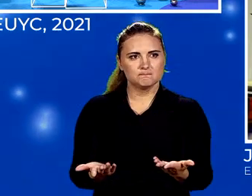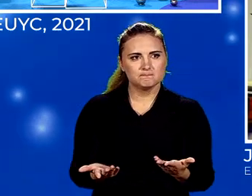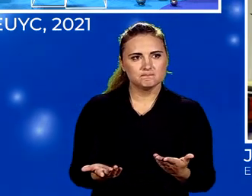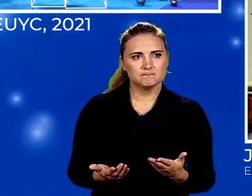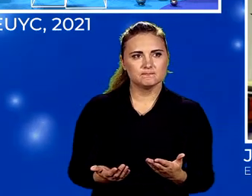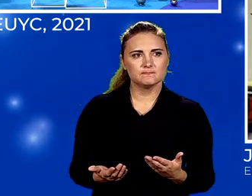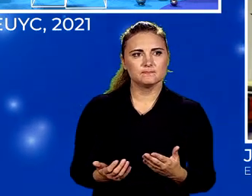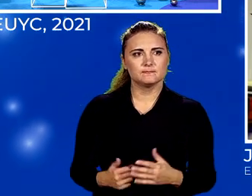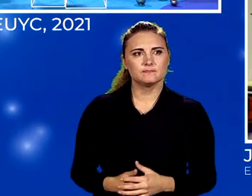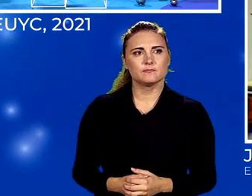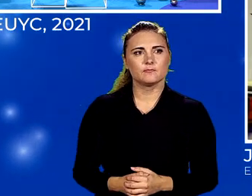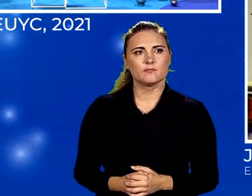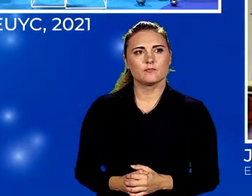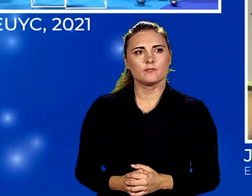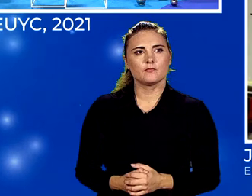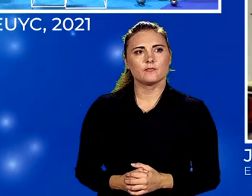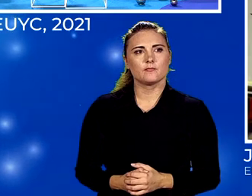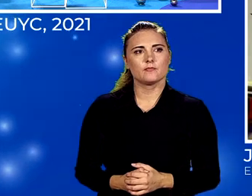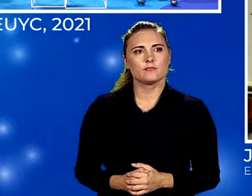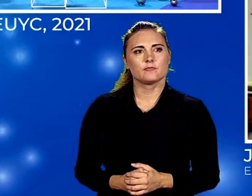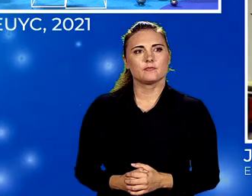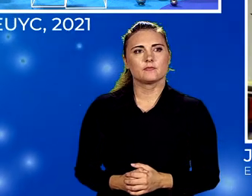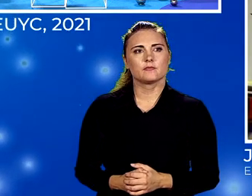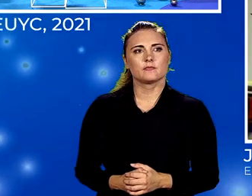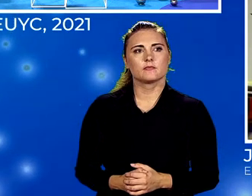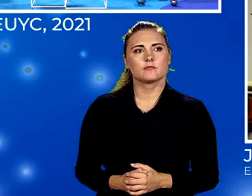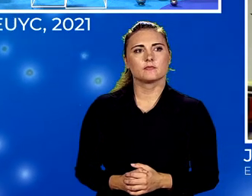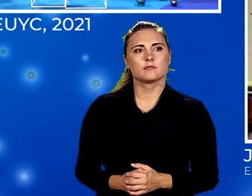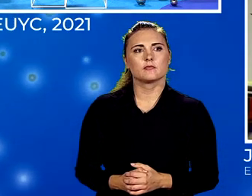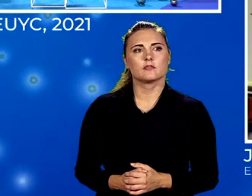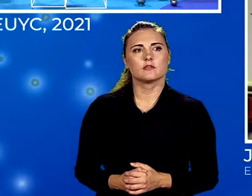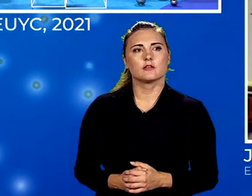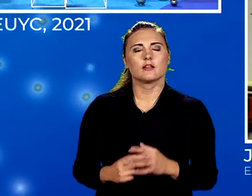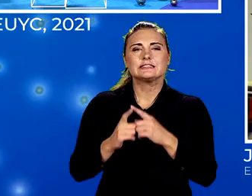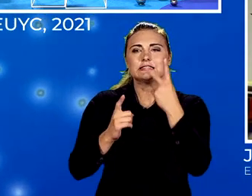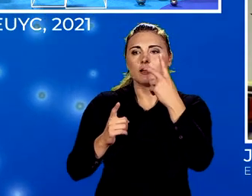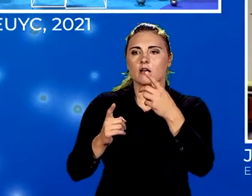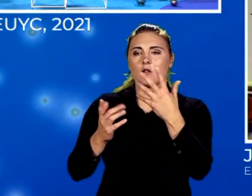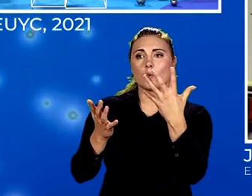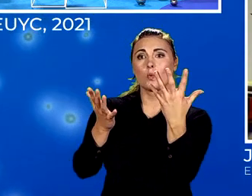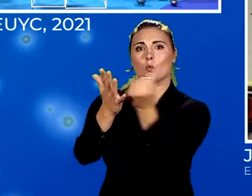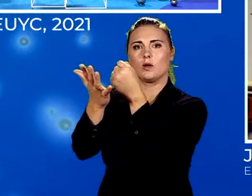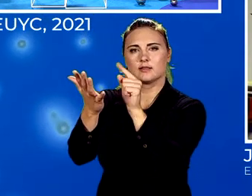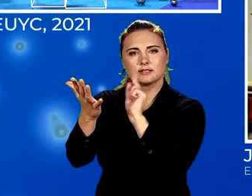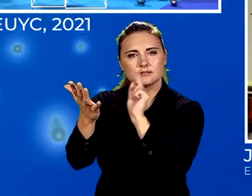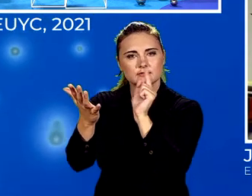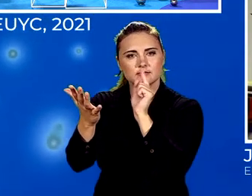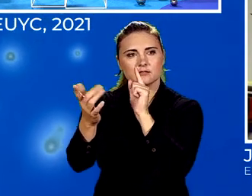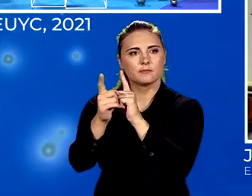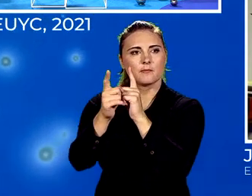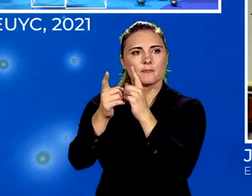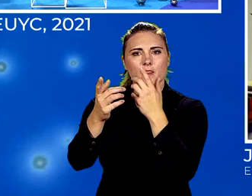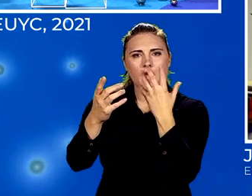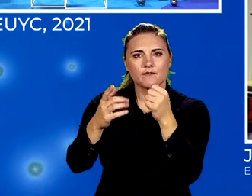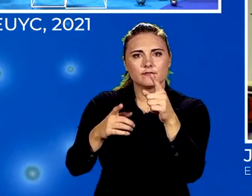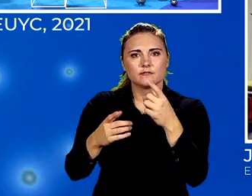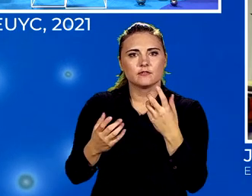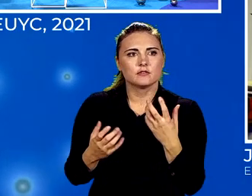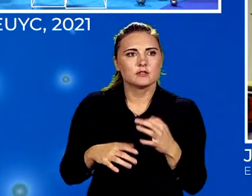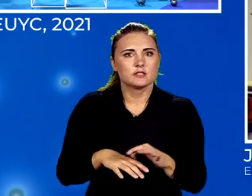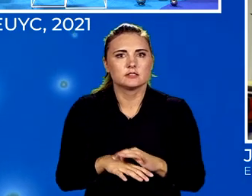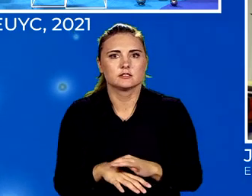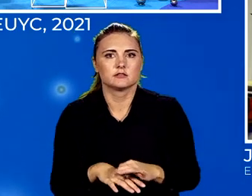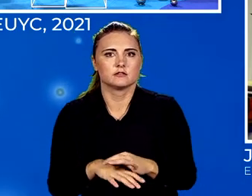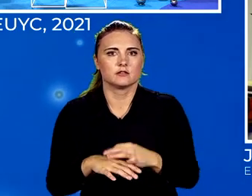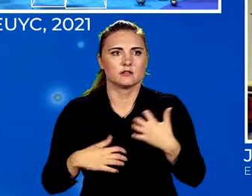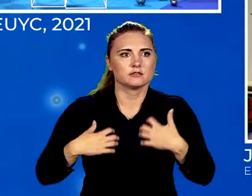it's not like we don't have any success, but it's a bit frustrating for me that even with COVID, which showed us